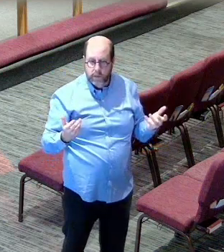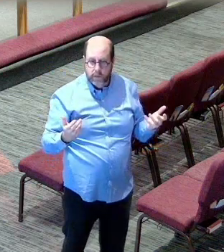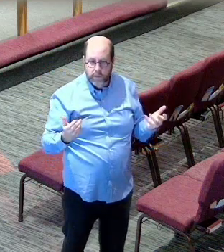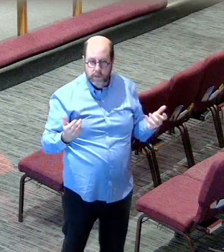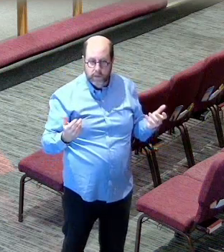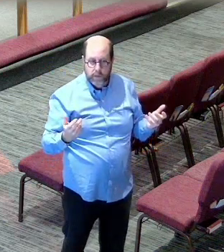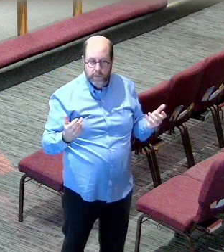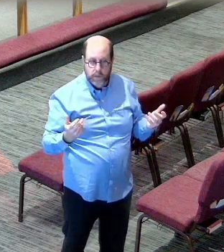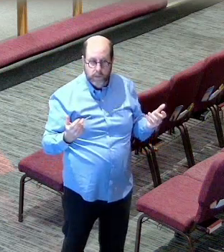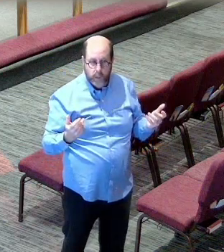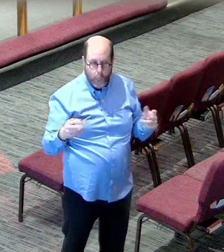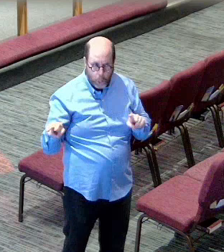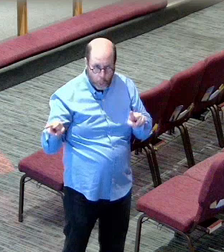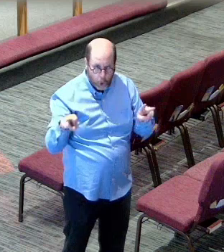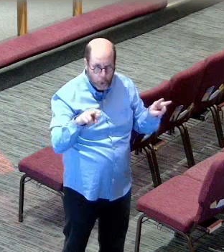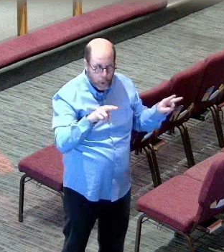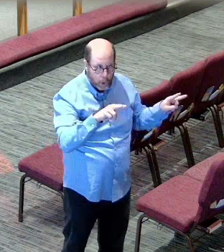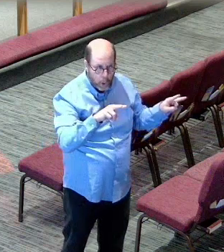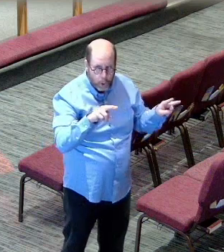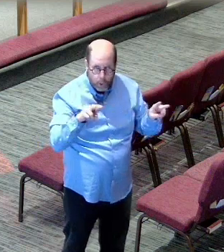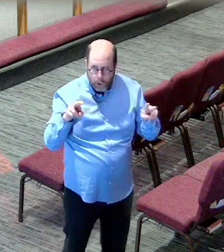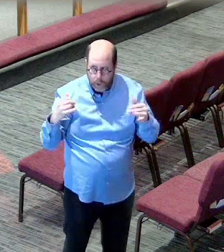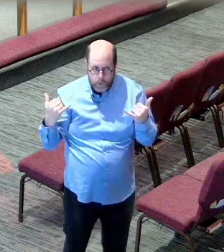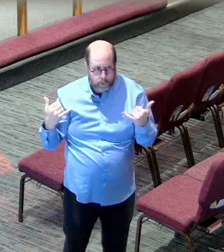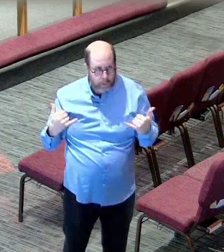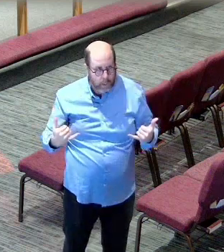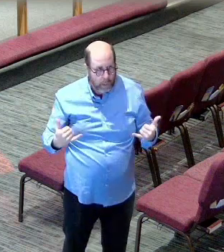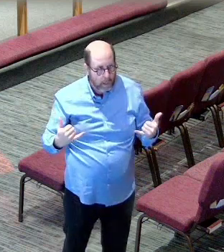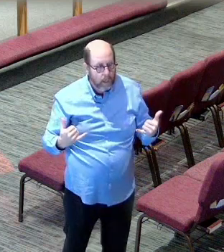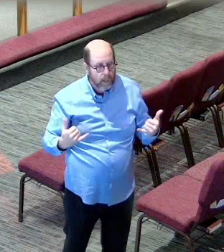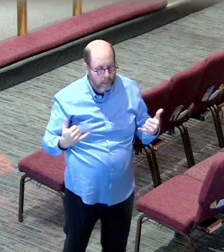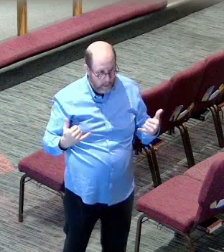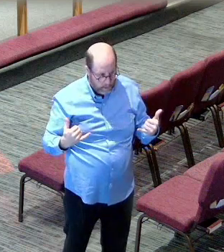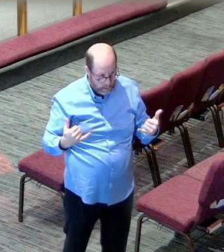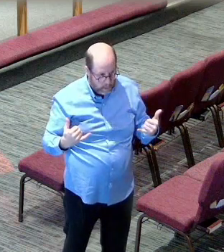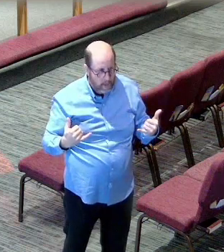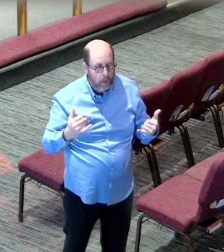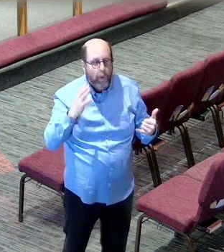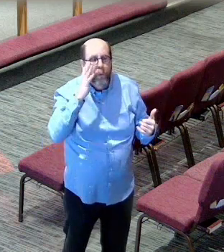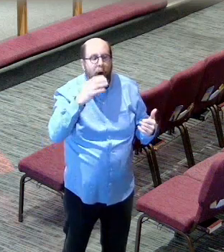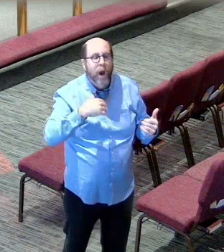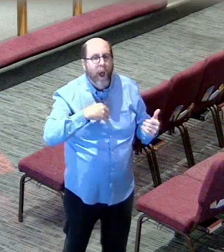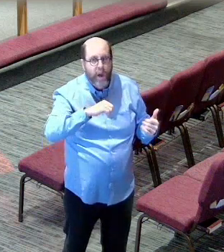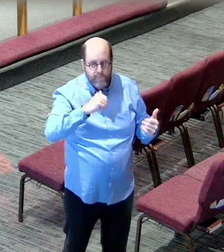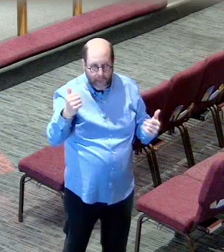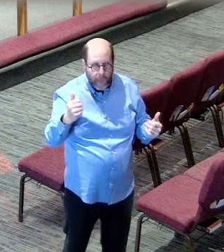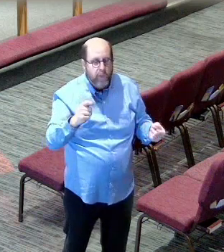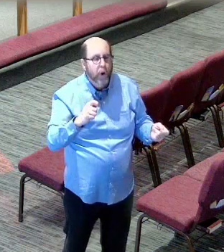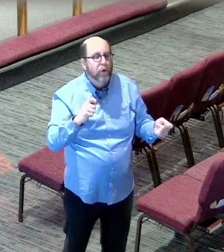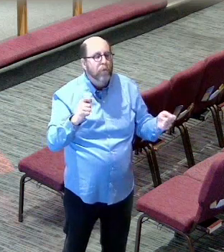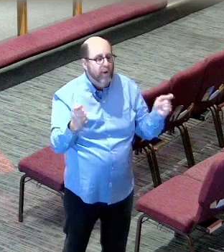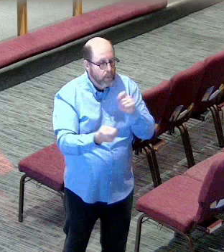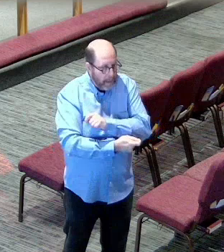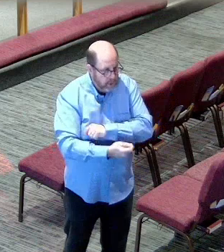Look around today. There will be other Reformation Day services, I'm